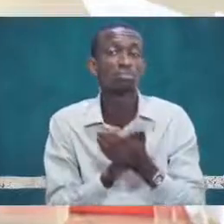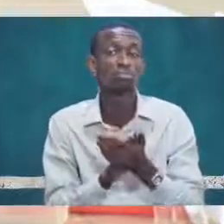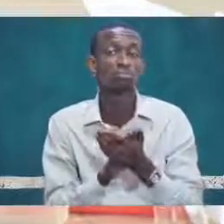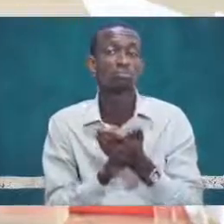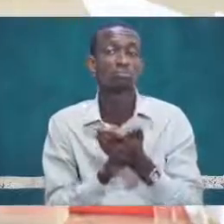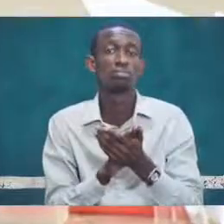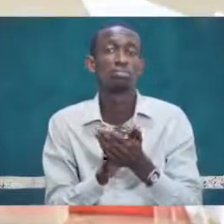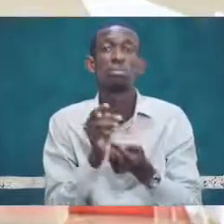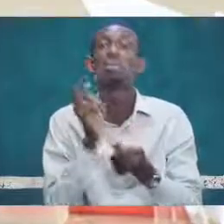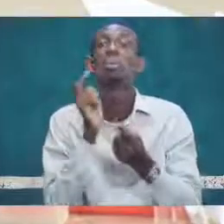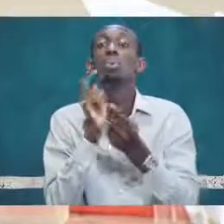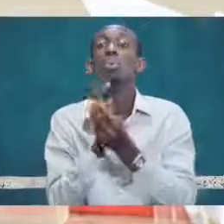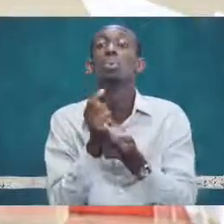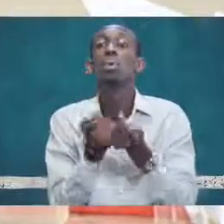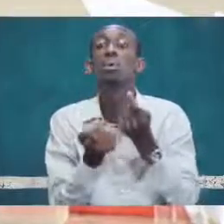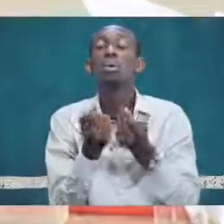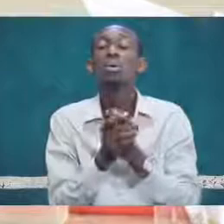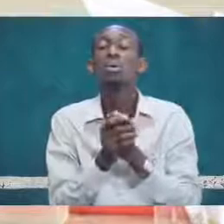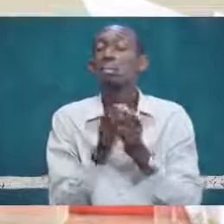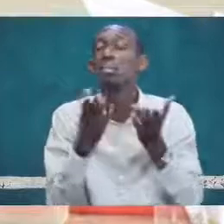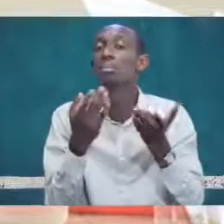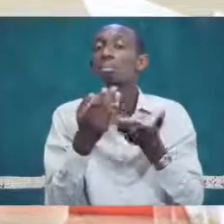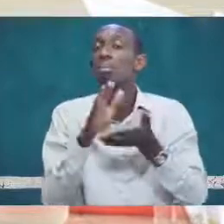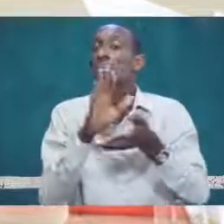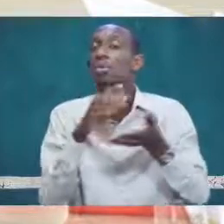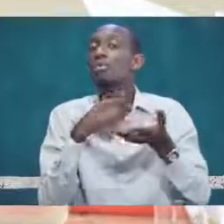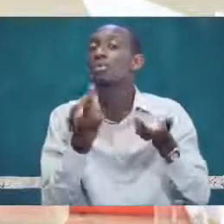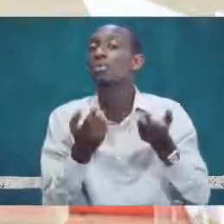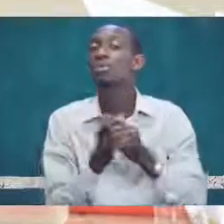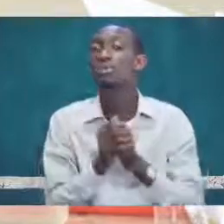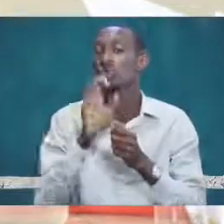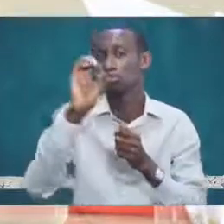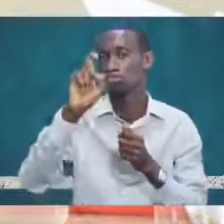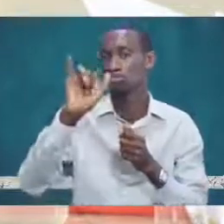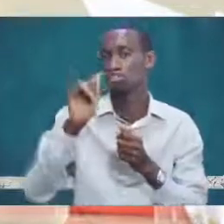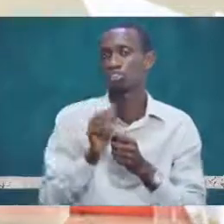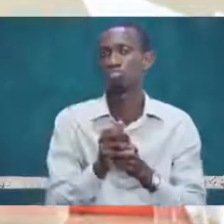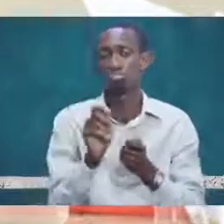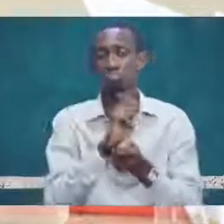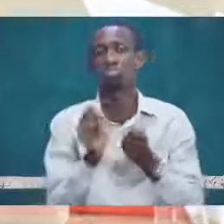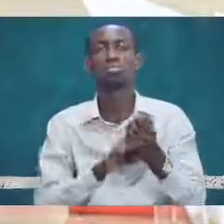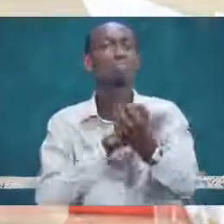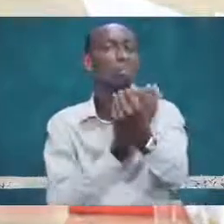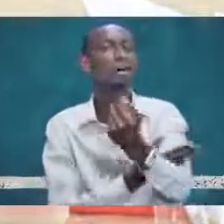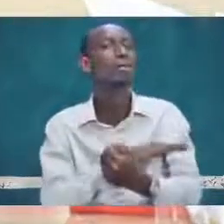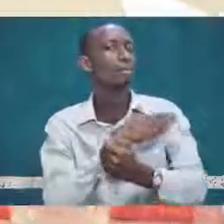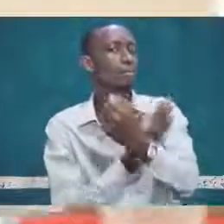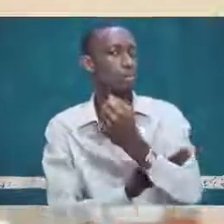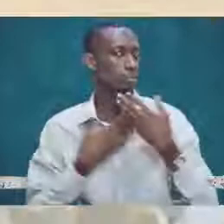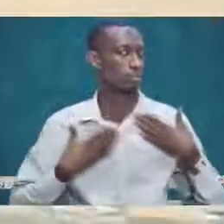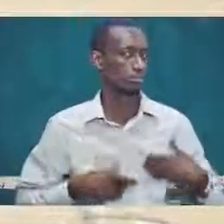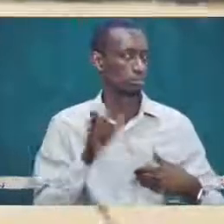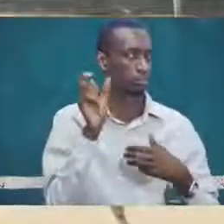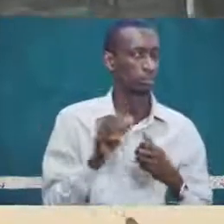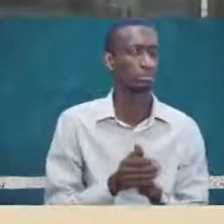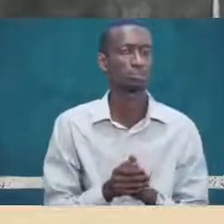combines with oxygen to liberate the energy. So that is one type of the reaction that exists actually in nature. So